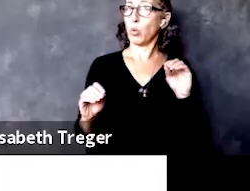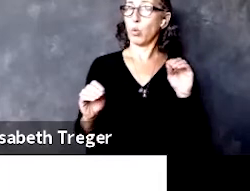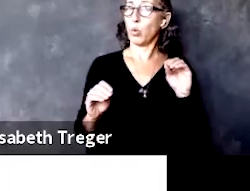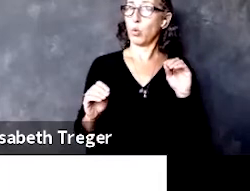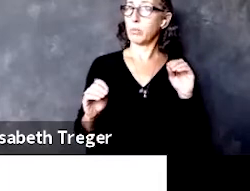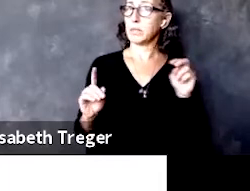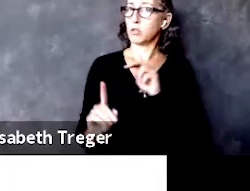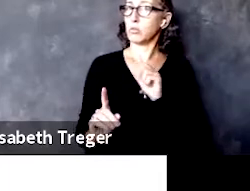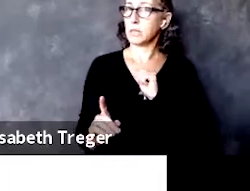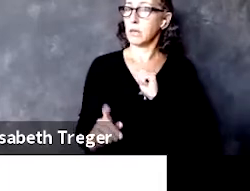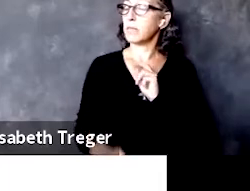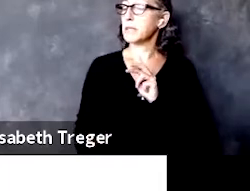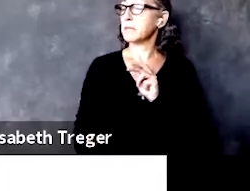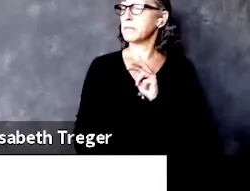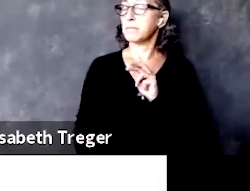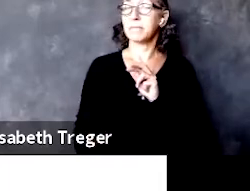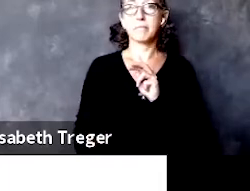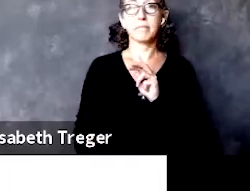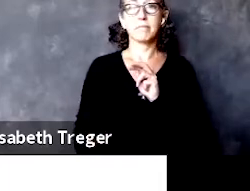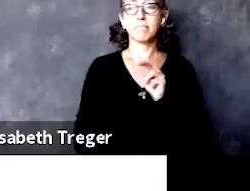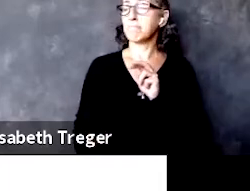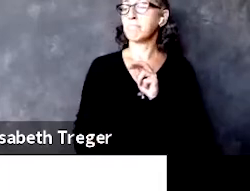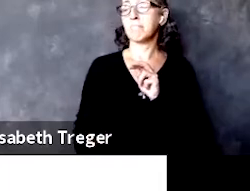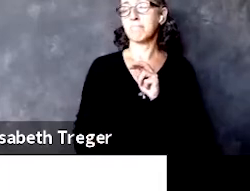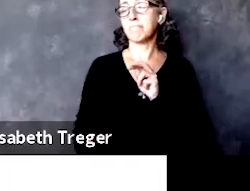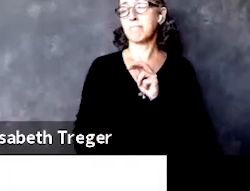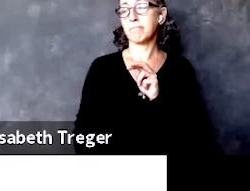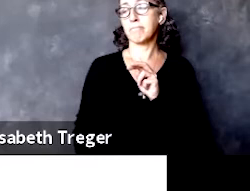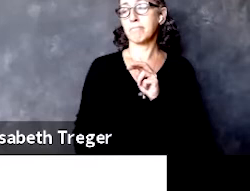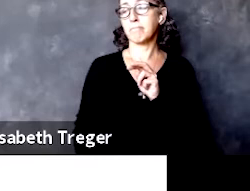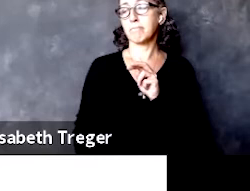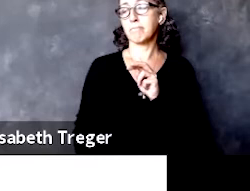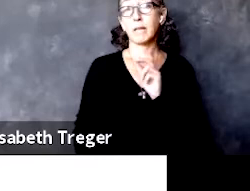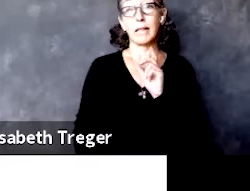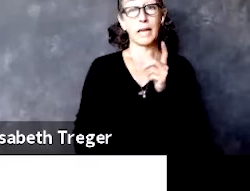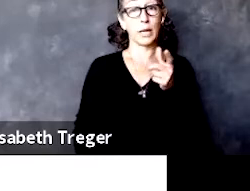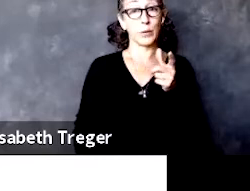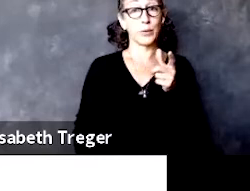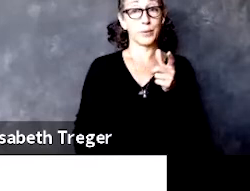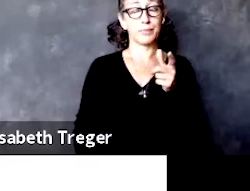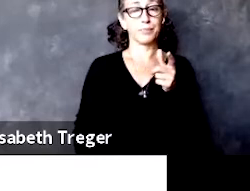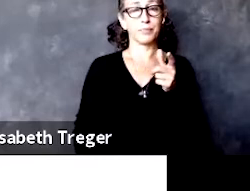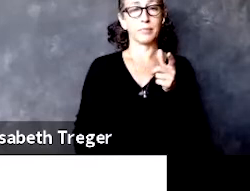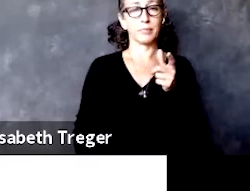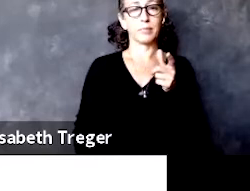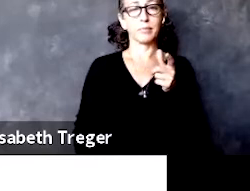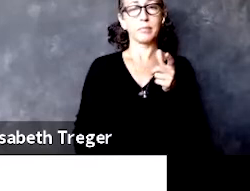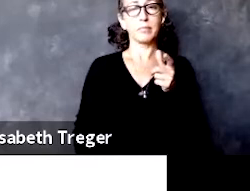and we didn't get anywhere. I later some sun in my eyes.